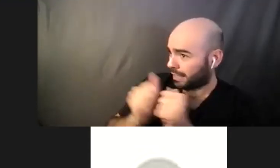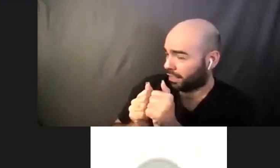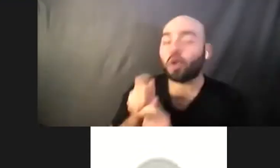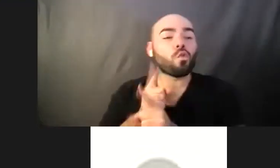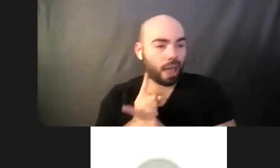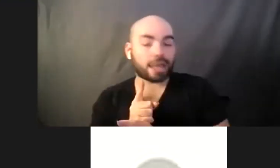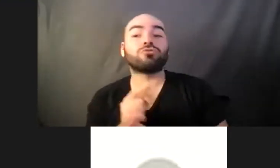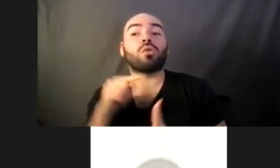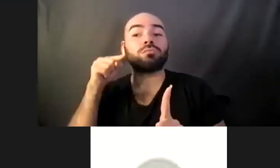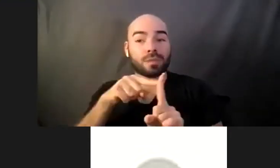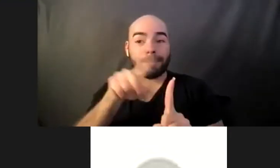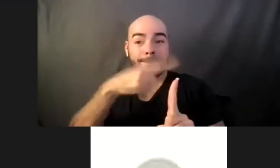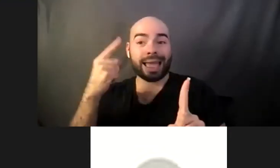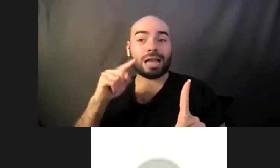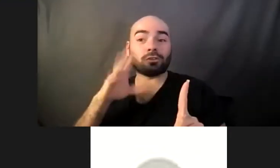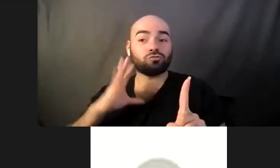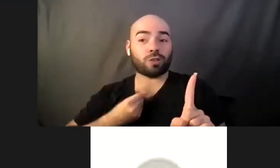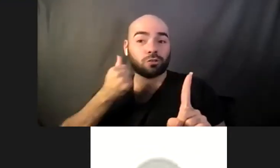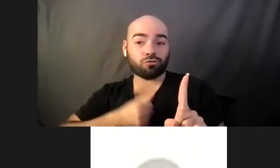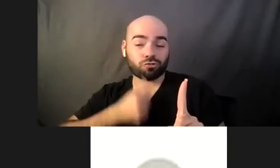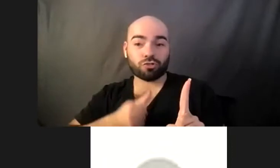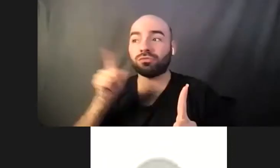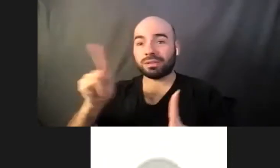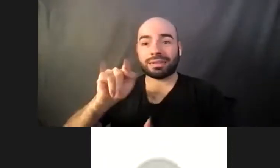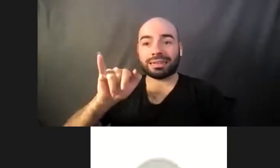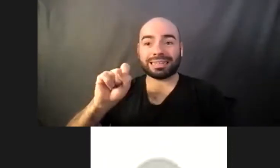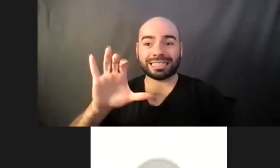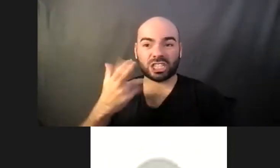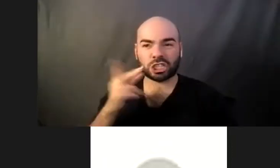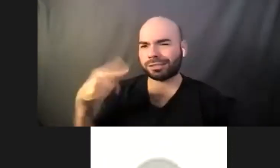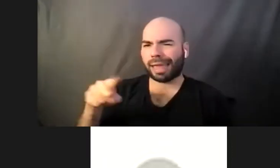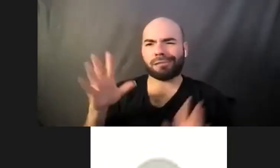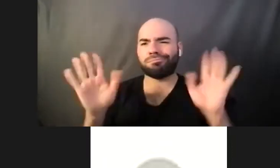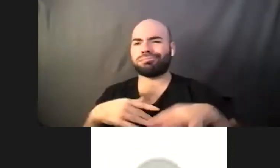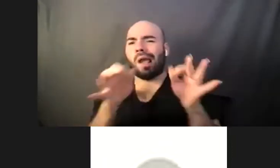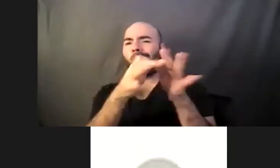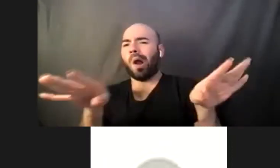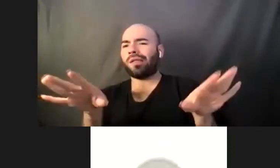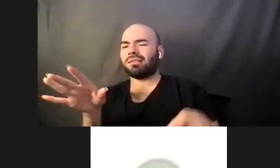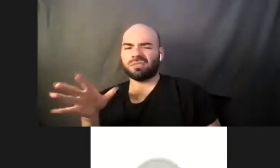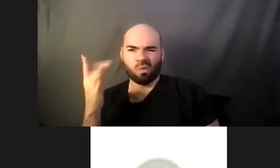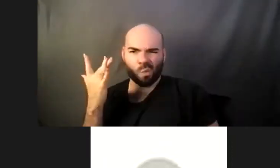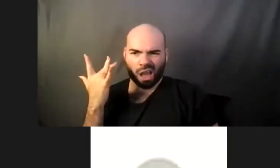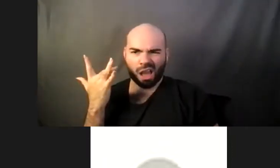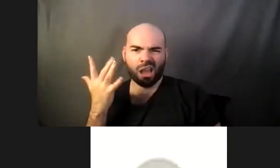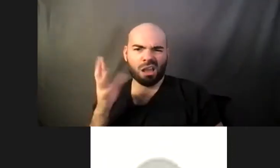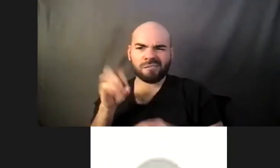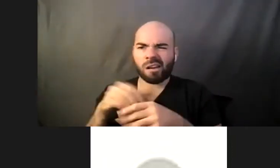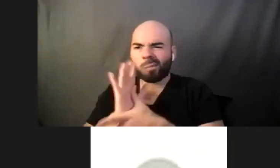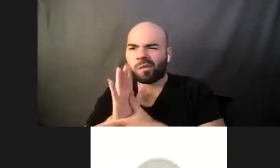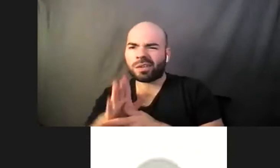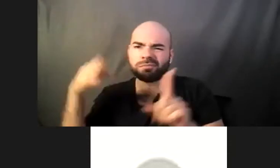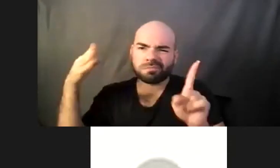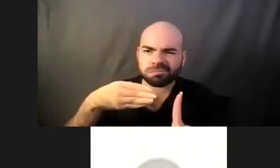ballroom scene at Tisch, they just did not value it. They felt like it was, people just didn't get it. Why would you do a movie with all Black trans people? These people aren't